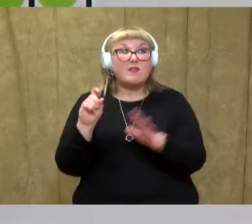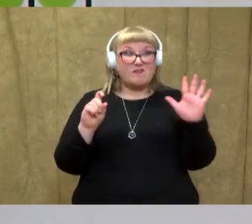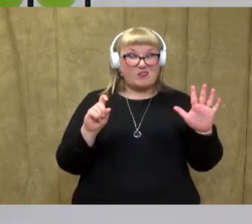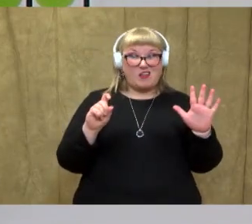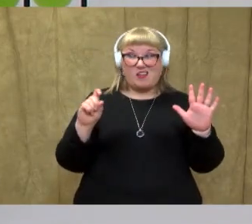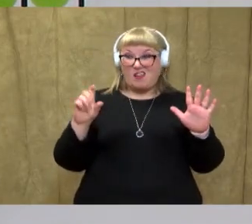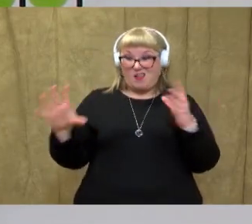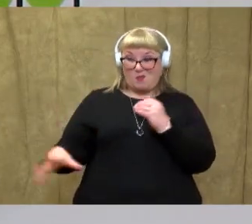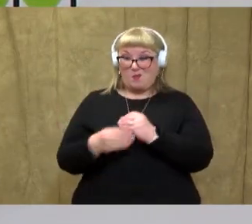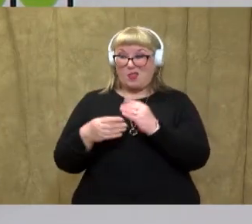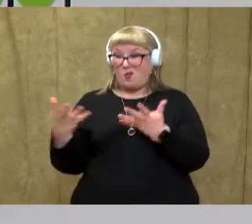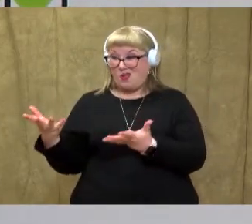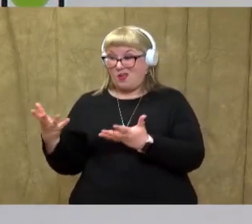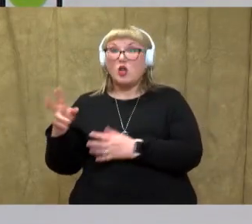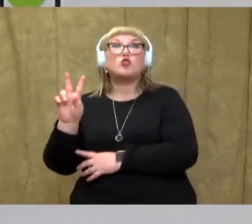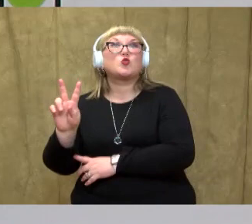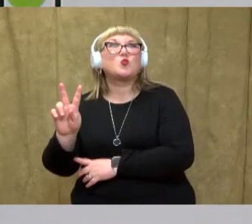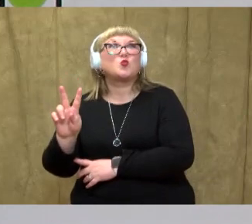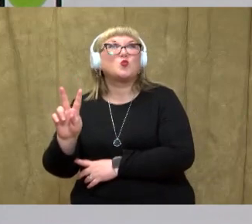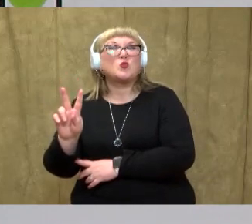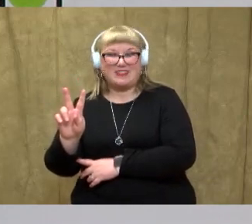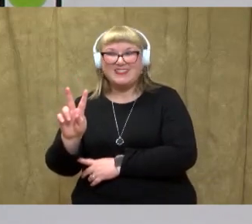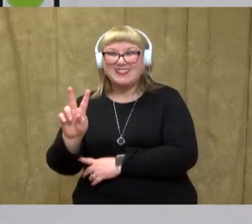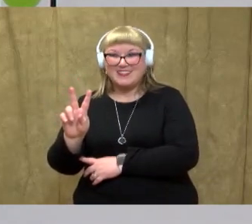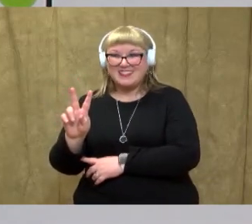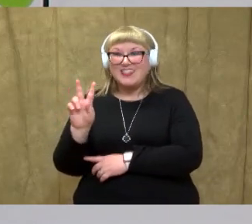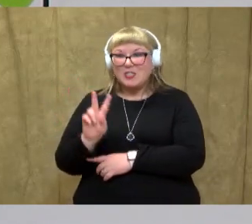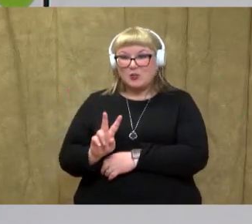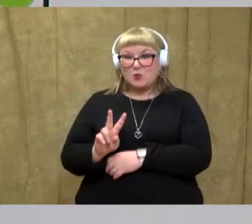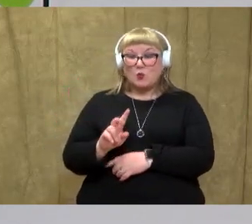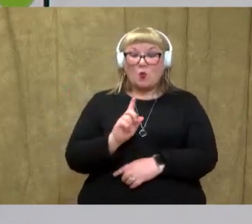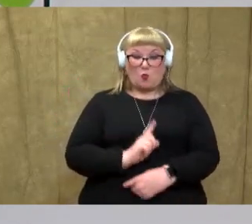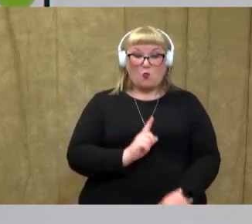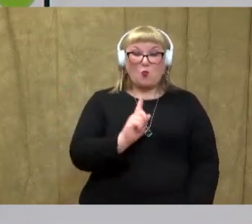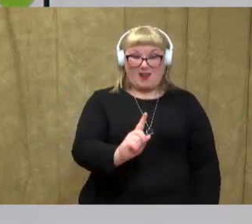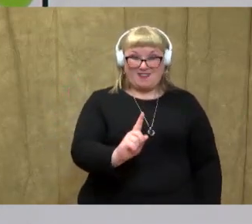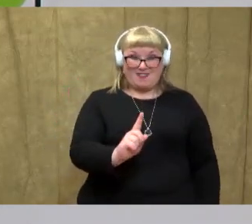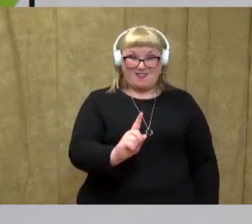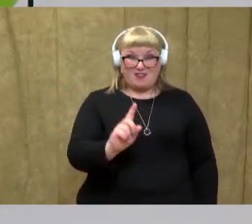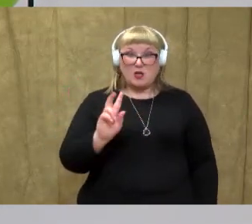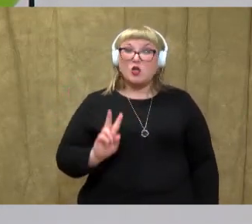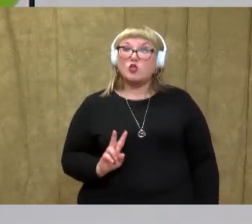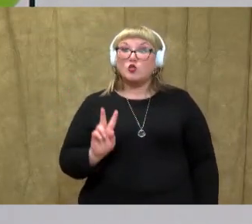5 plus 2. So let's add 2 more. 1,